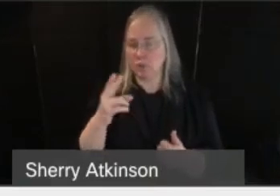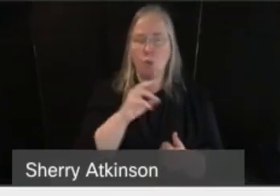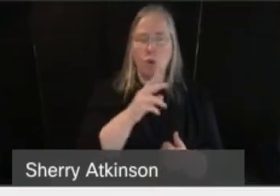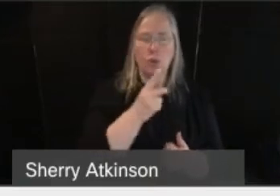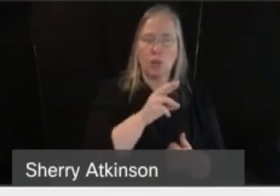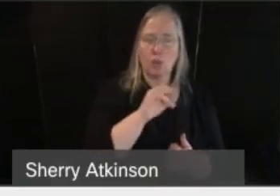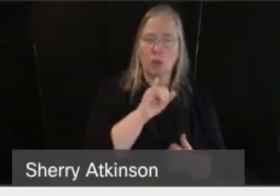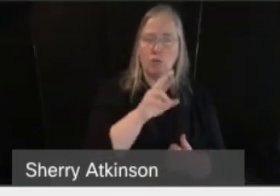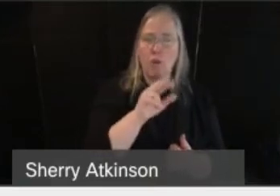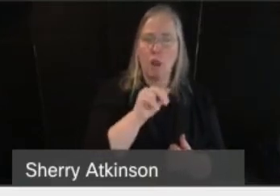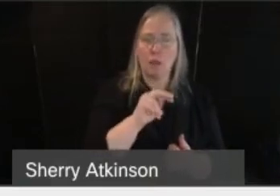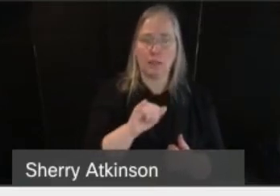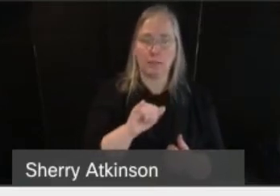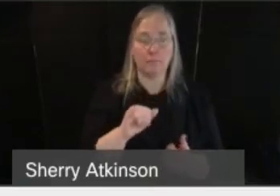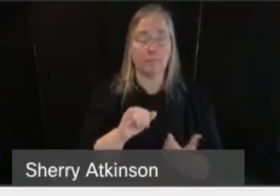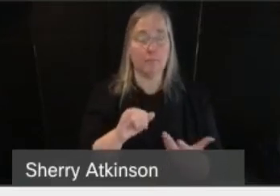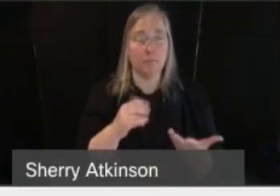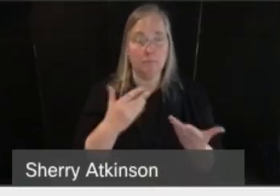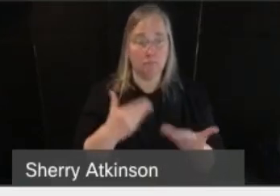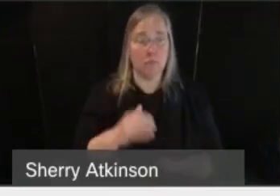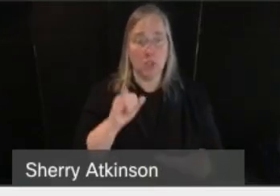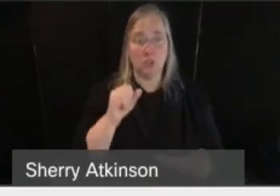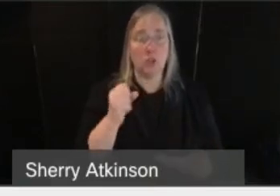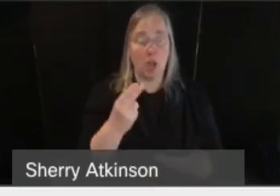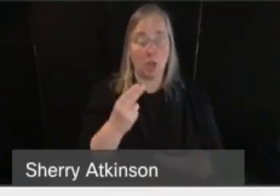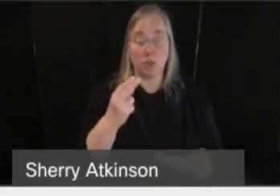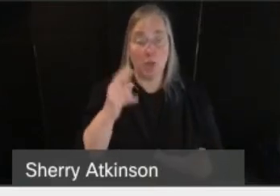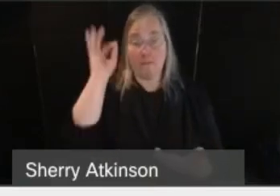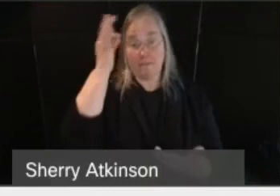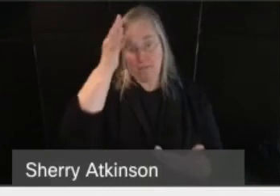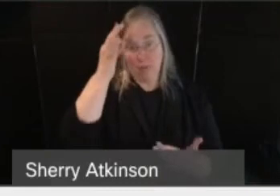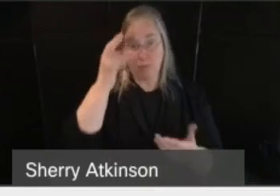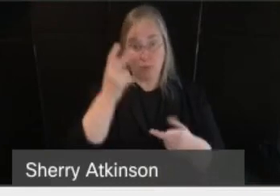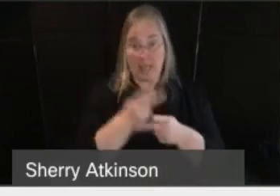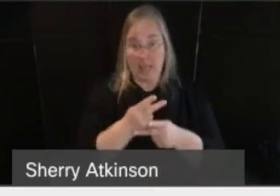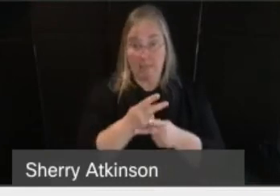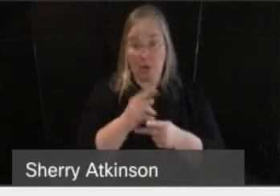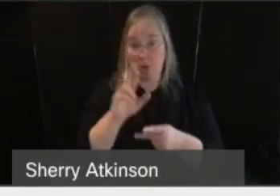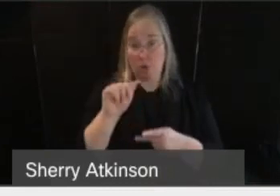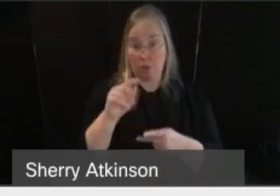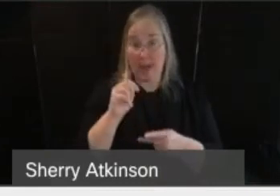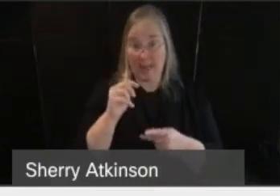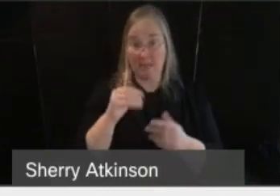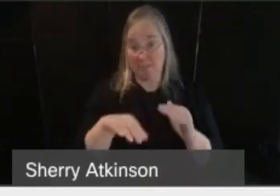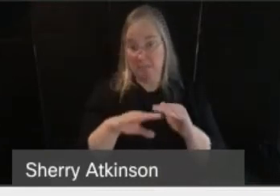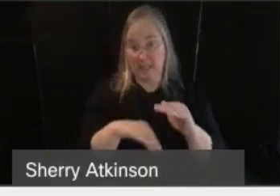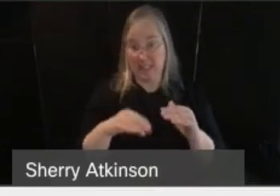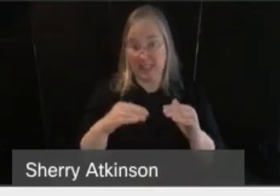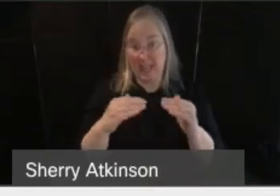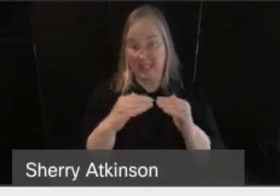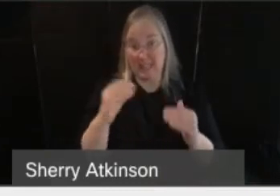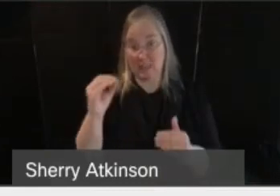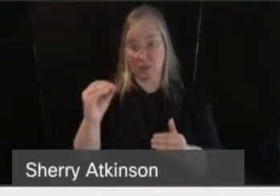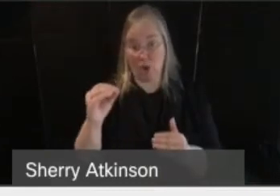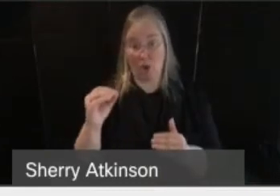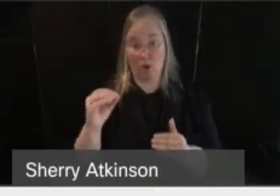I guess, the Fed's going to keep rates essentially at 0. This could be